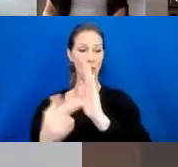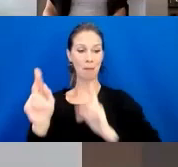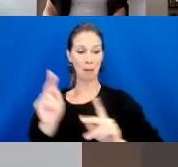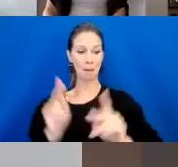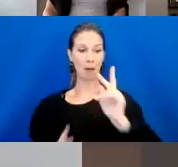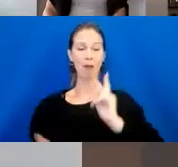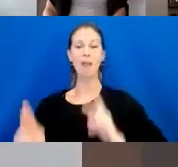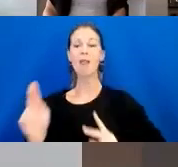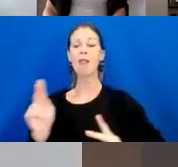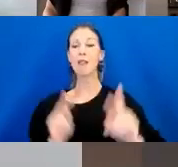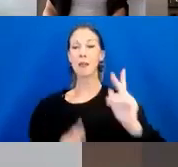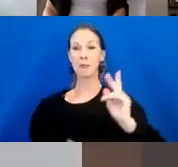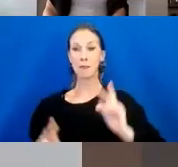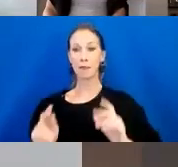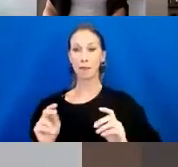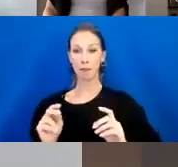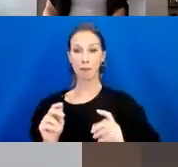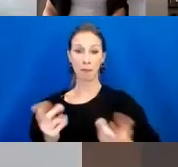for 1 year.